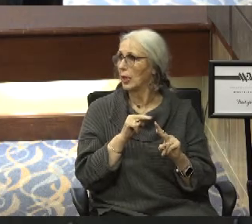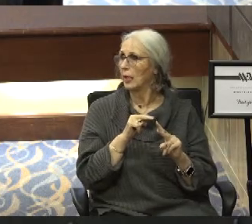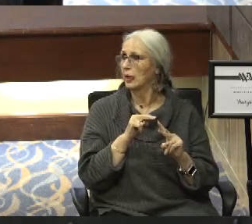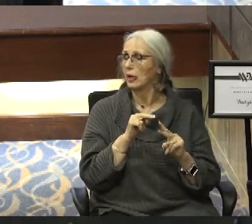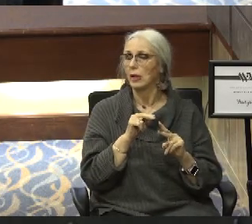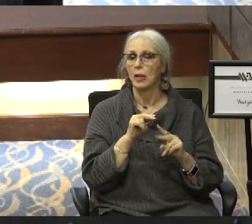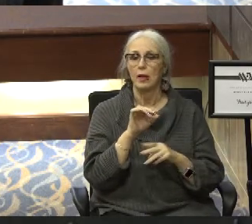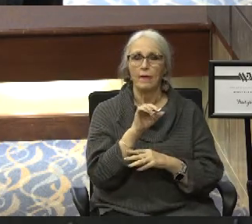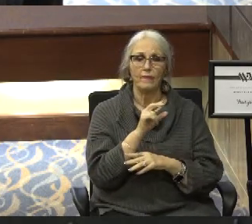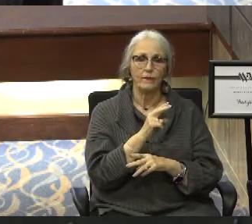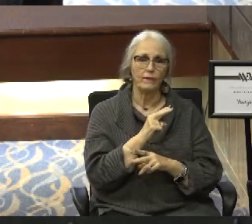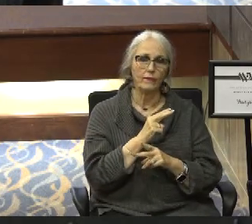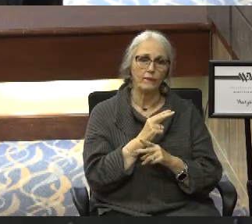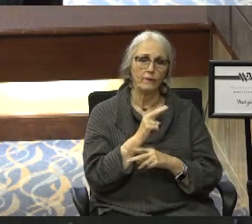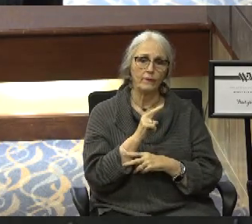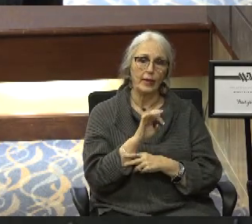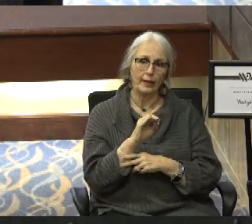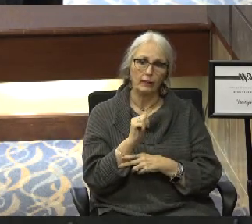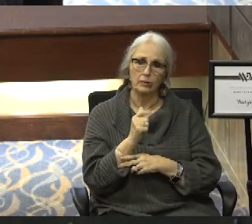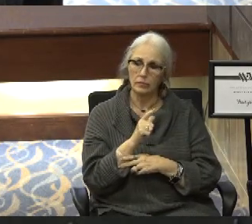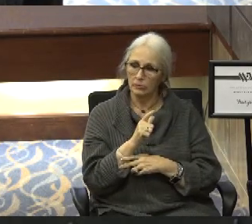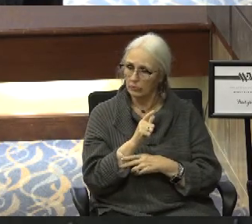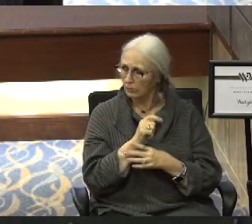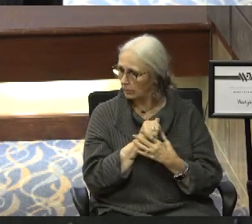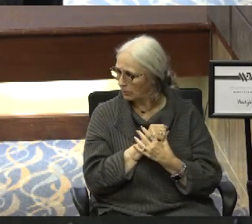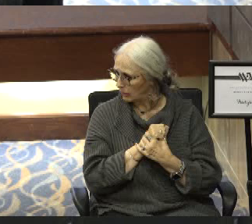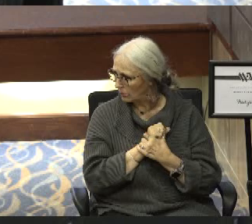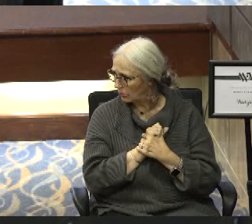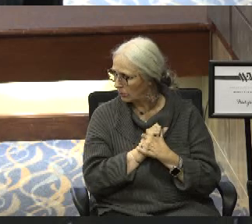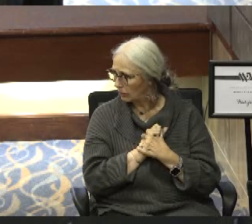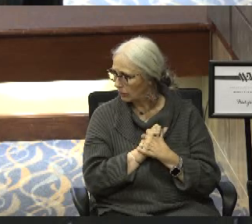vehicles and just different options with that as well. So. Correct.